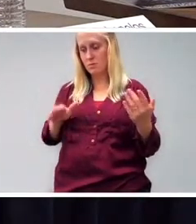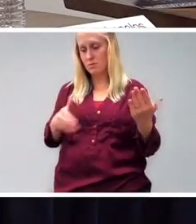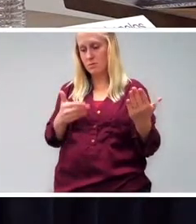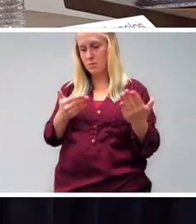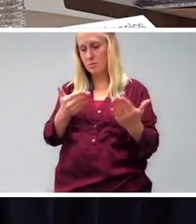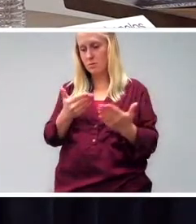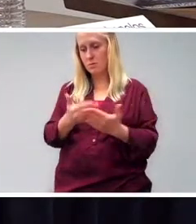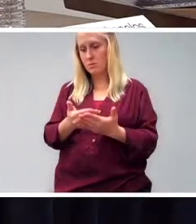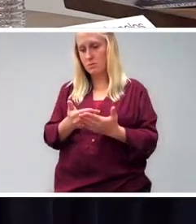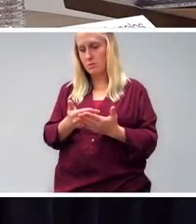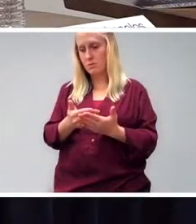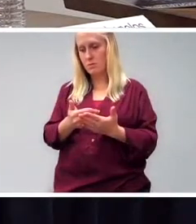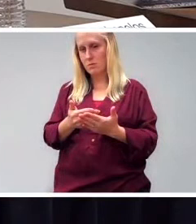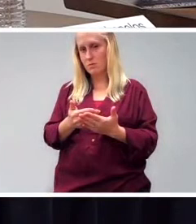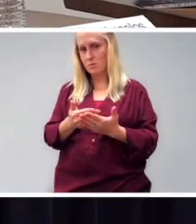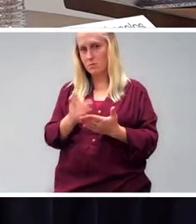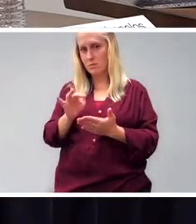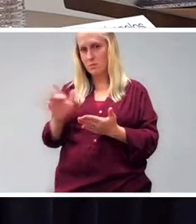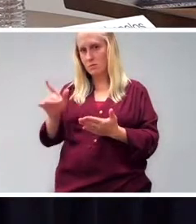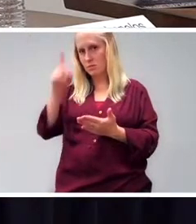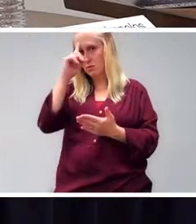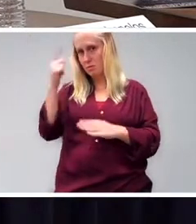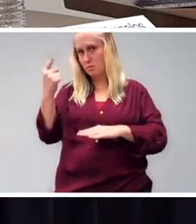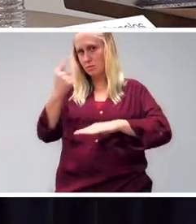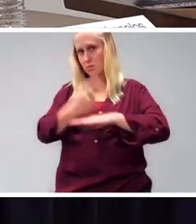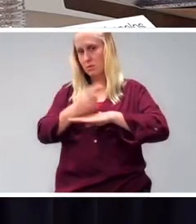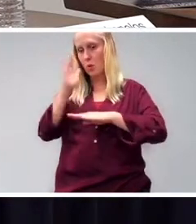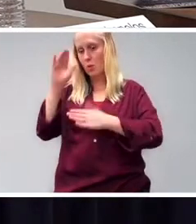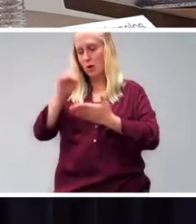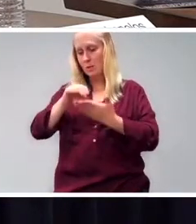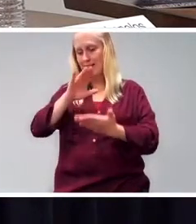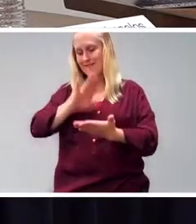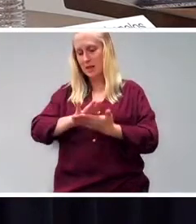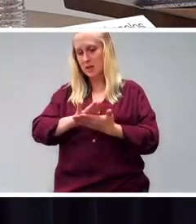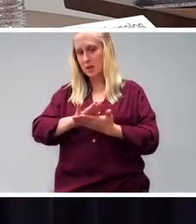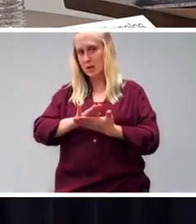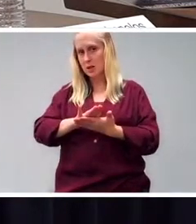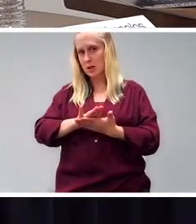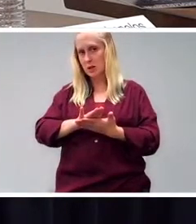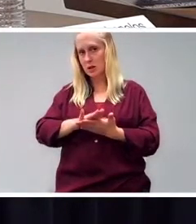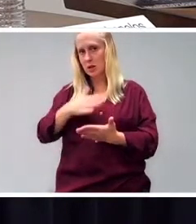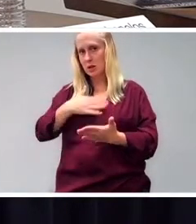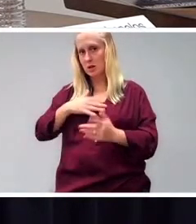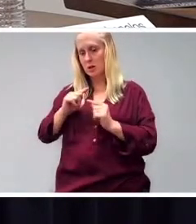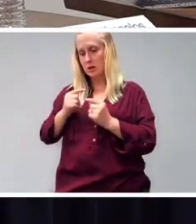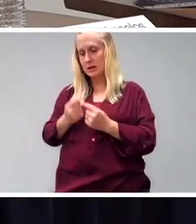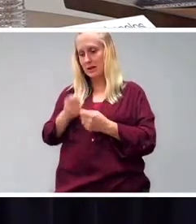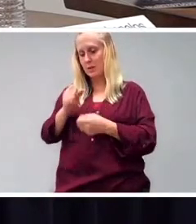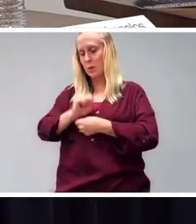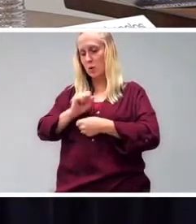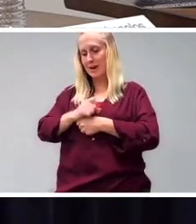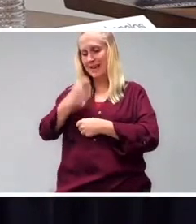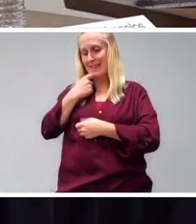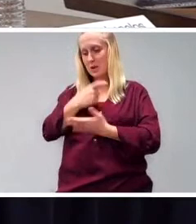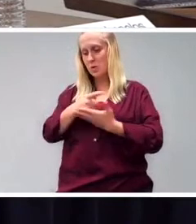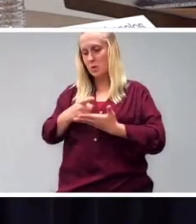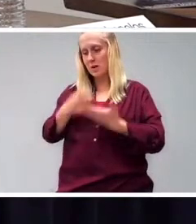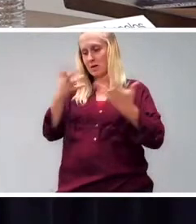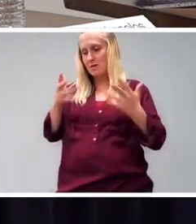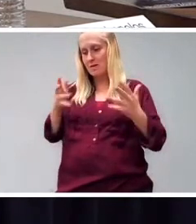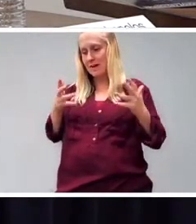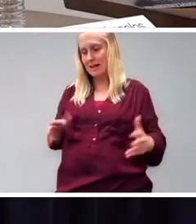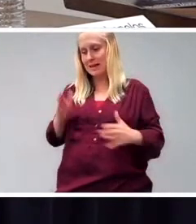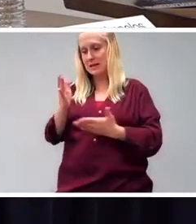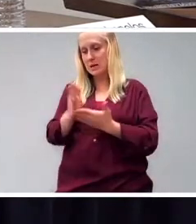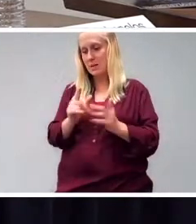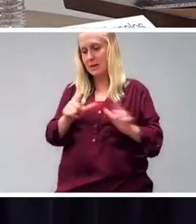the blanks for dates and things will be filled in. Mike Keene has just been working this week on finalizing some of the technical language, so